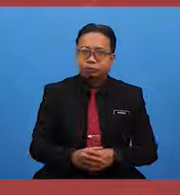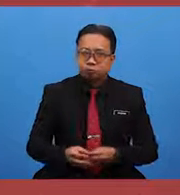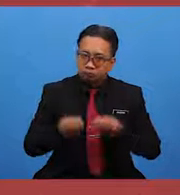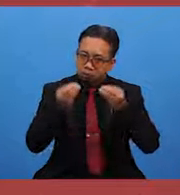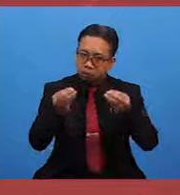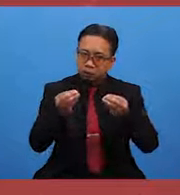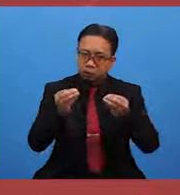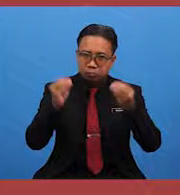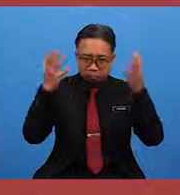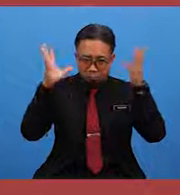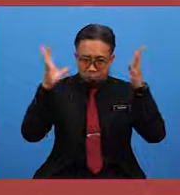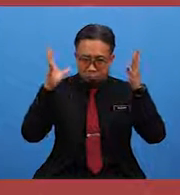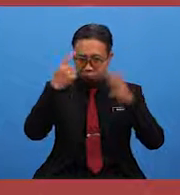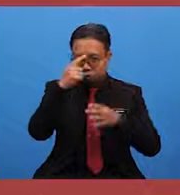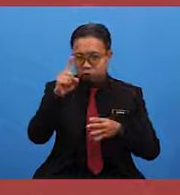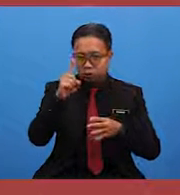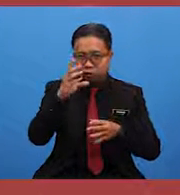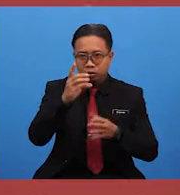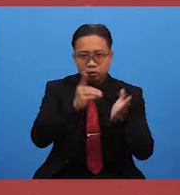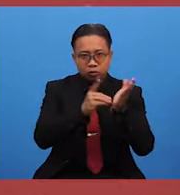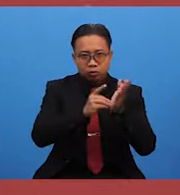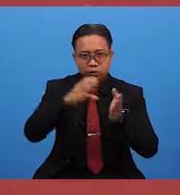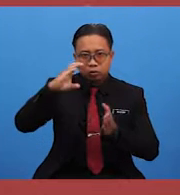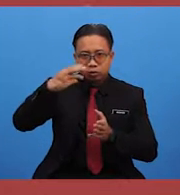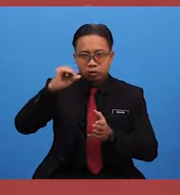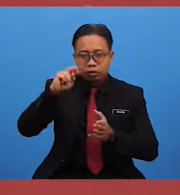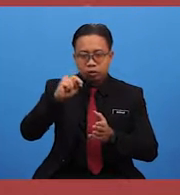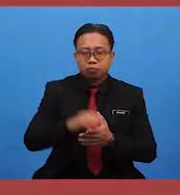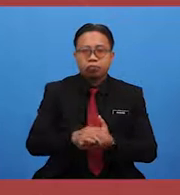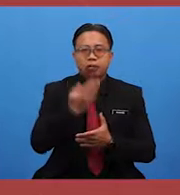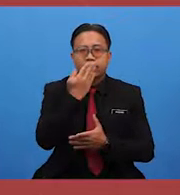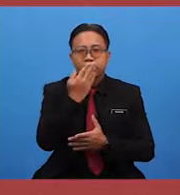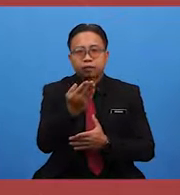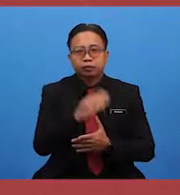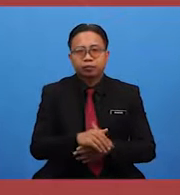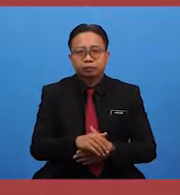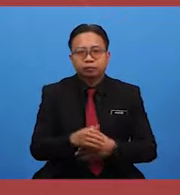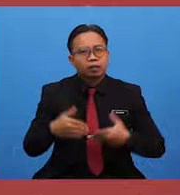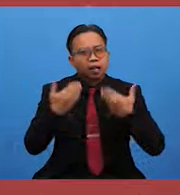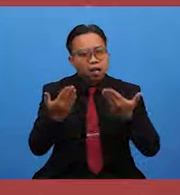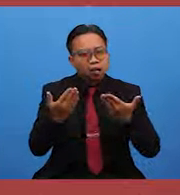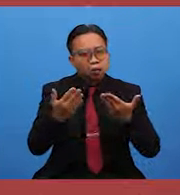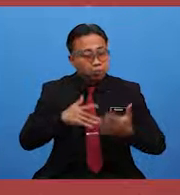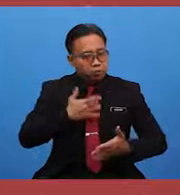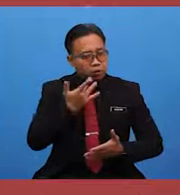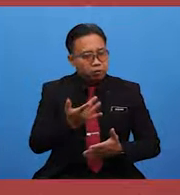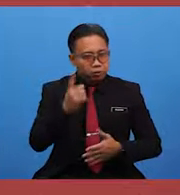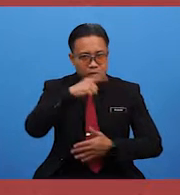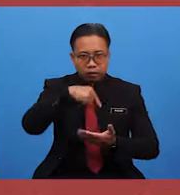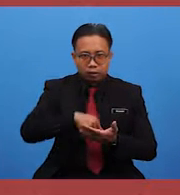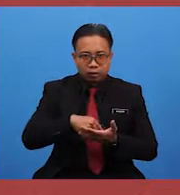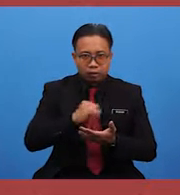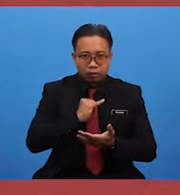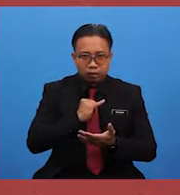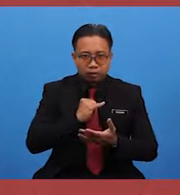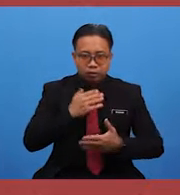of applause for Dr. Chin. Thank you, Linda. How is everyone feeling today? I am